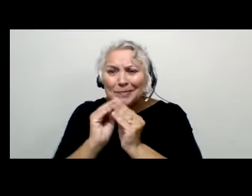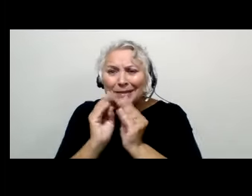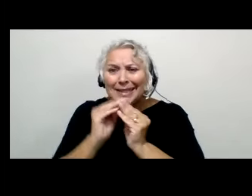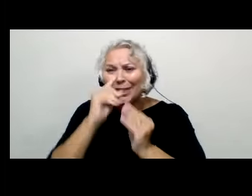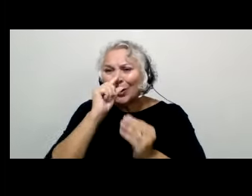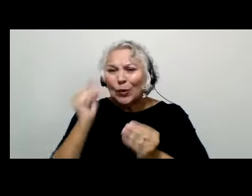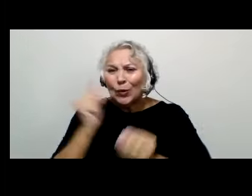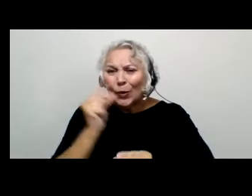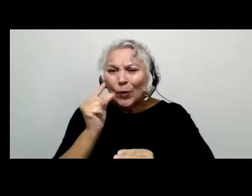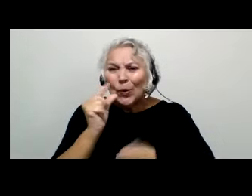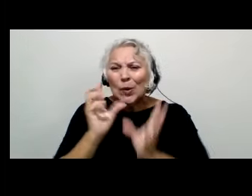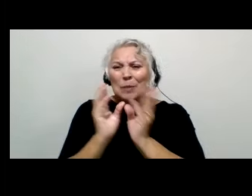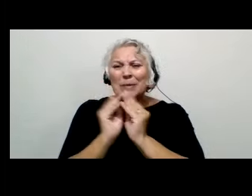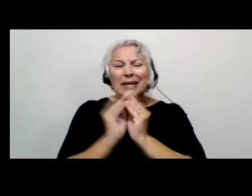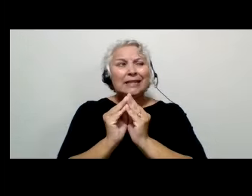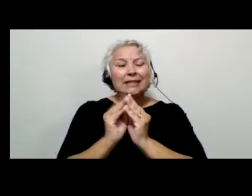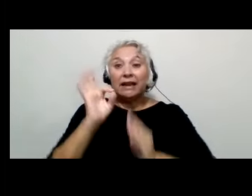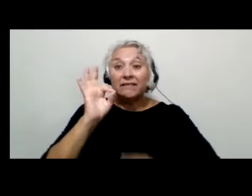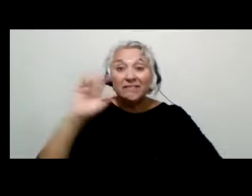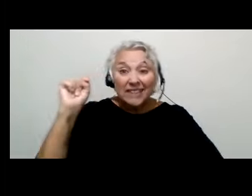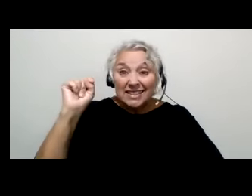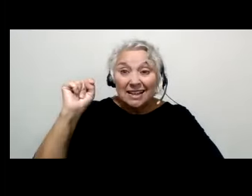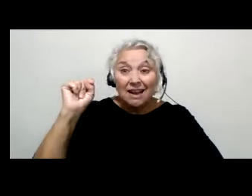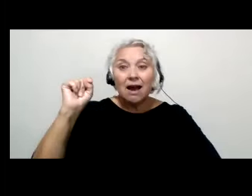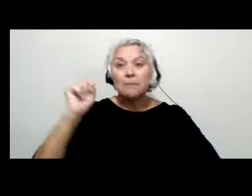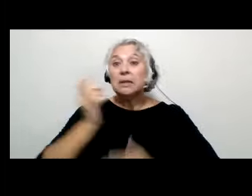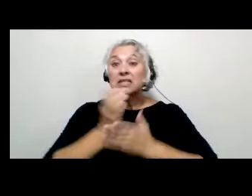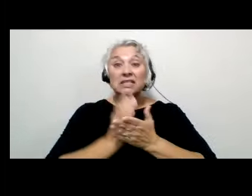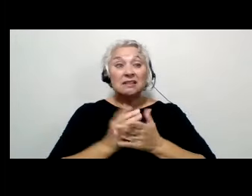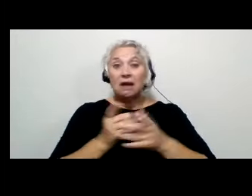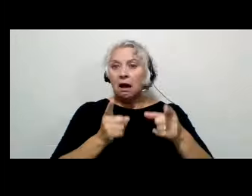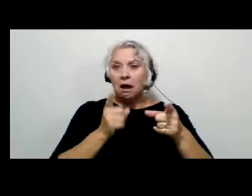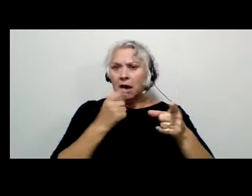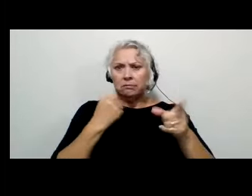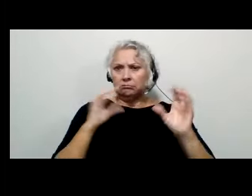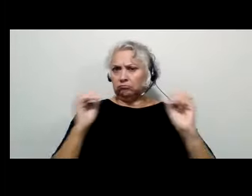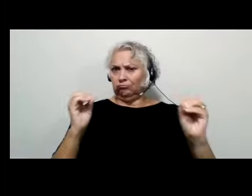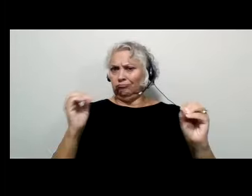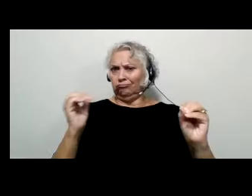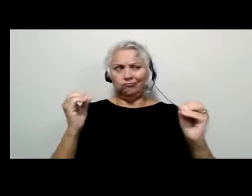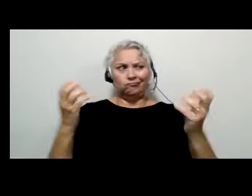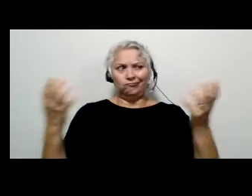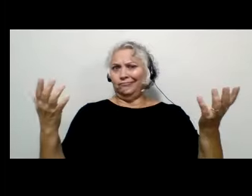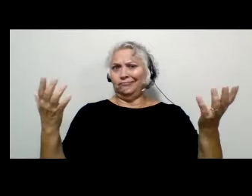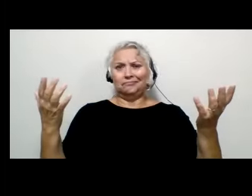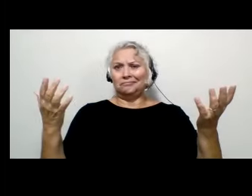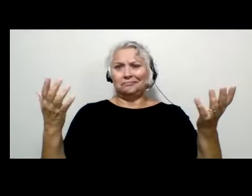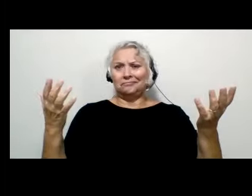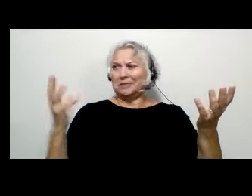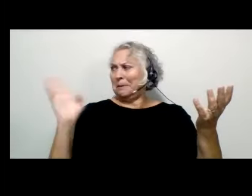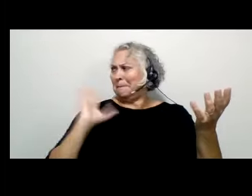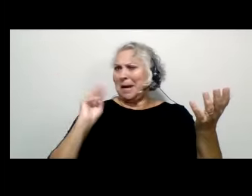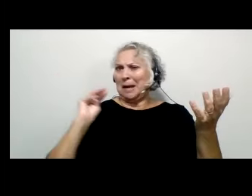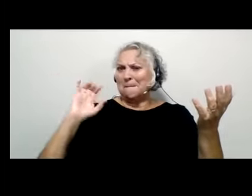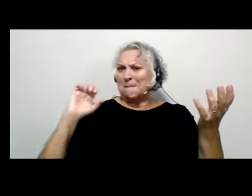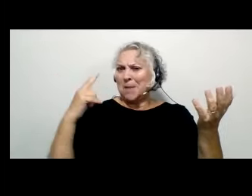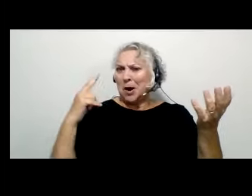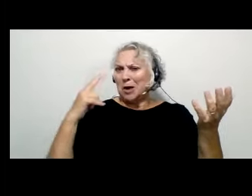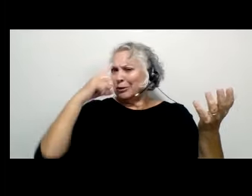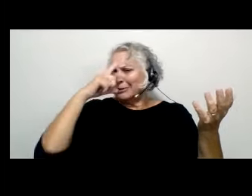Meets, FaceTime. We have some students that didn't have access over, you know, in March and throughout the